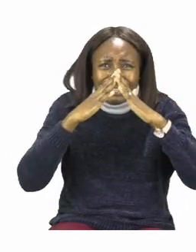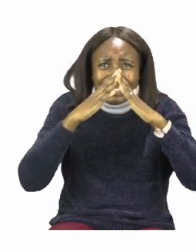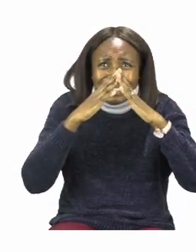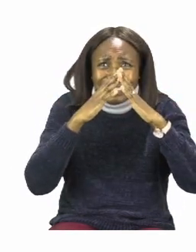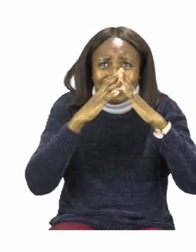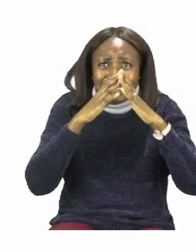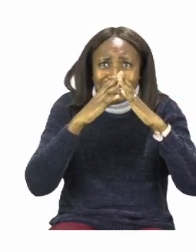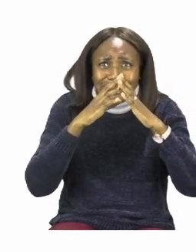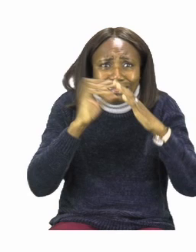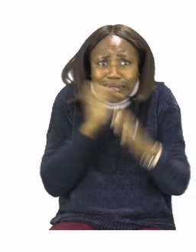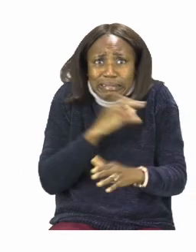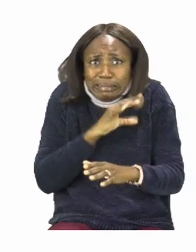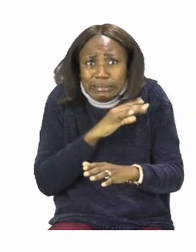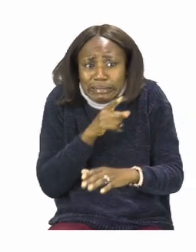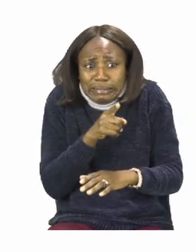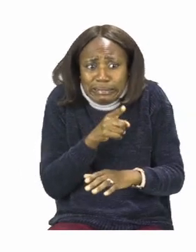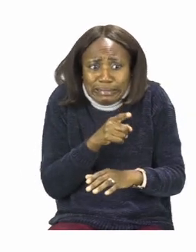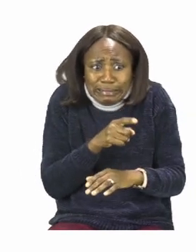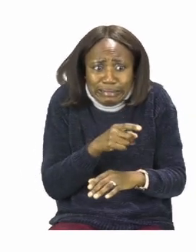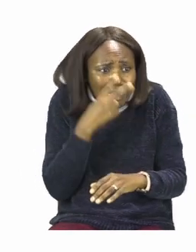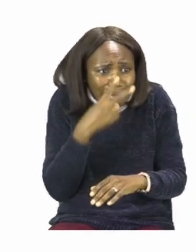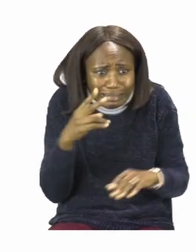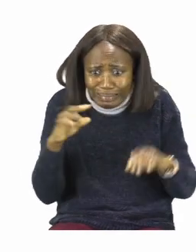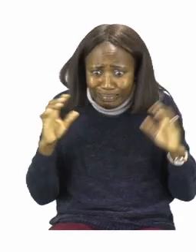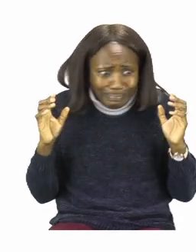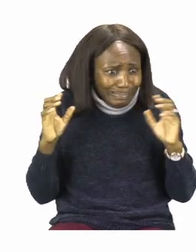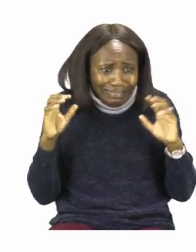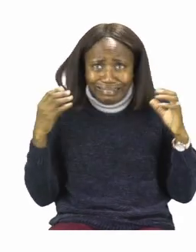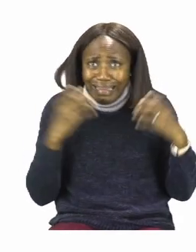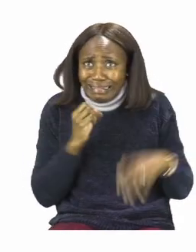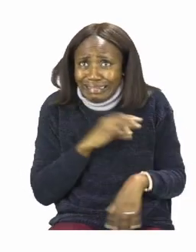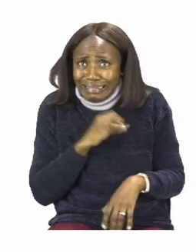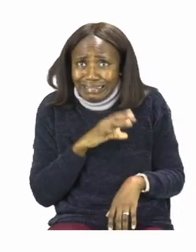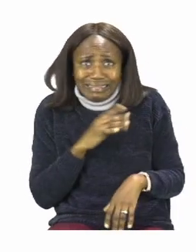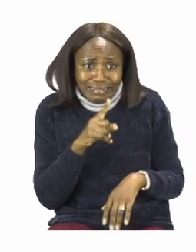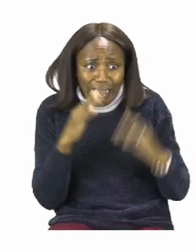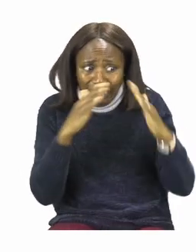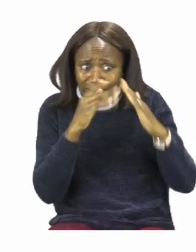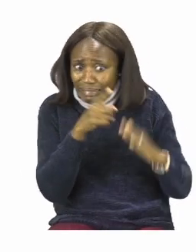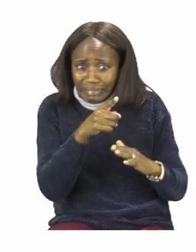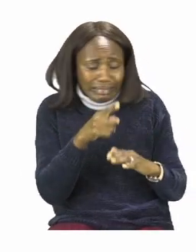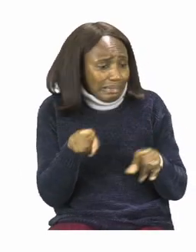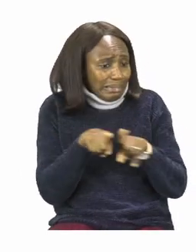spooky. The house looks very spooky.